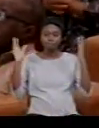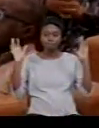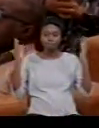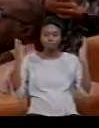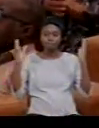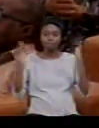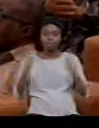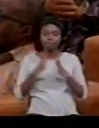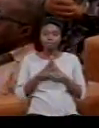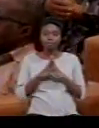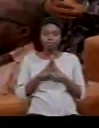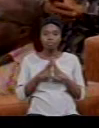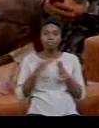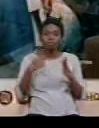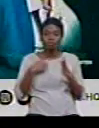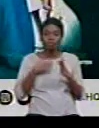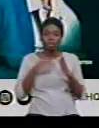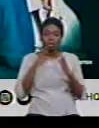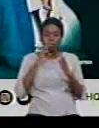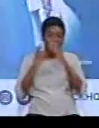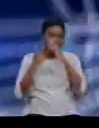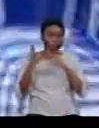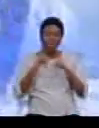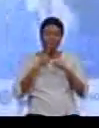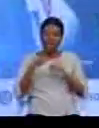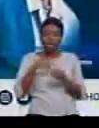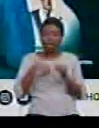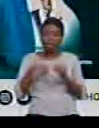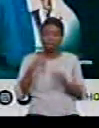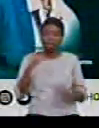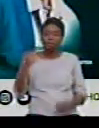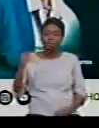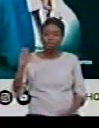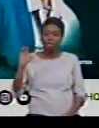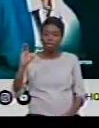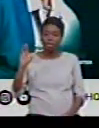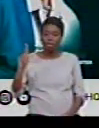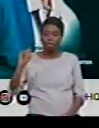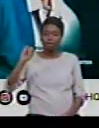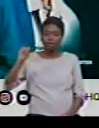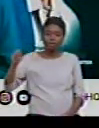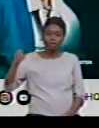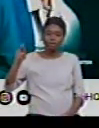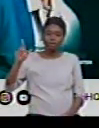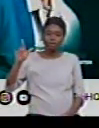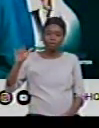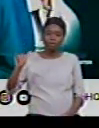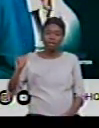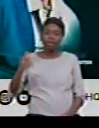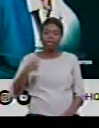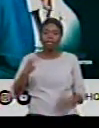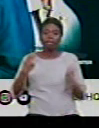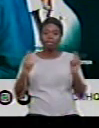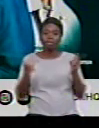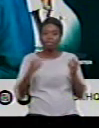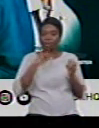We're talking about the GCK, July GCK. Can you give me the title